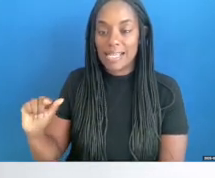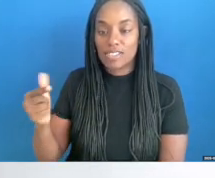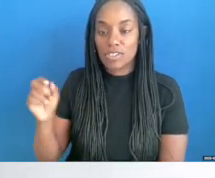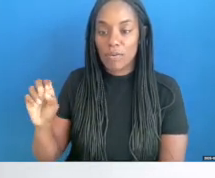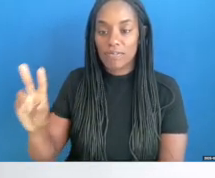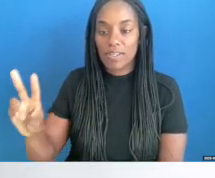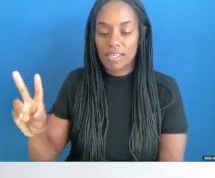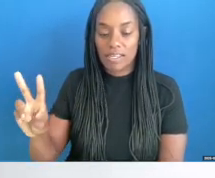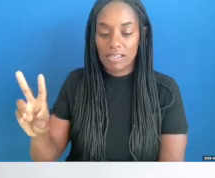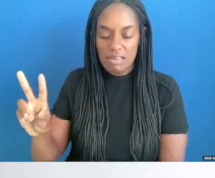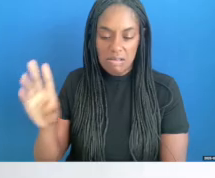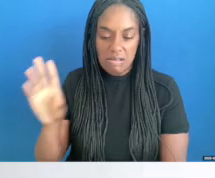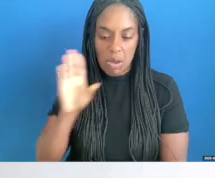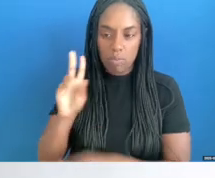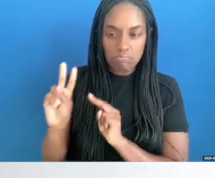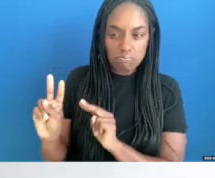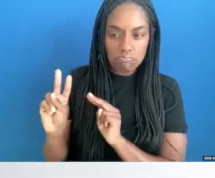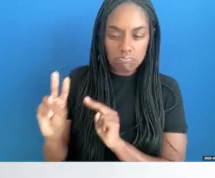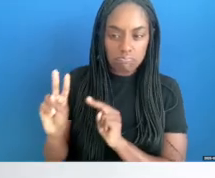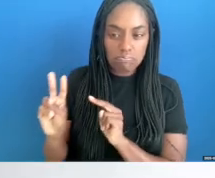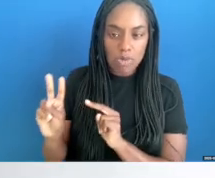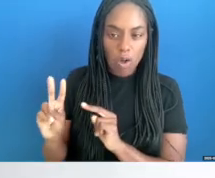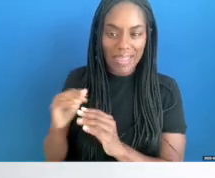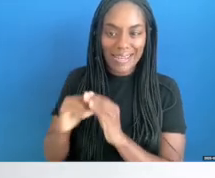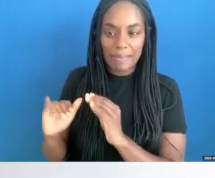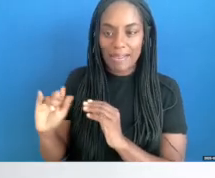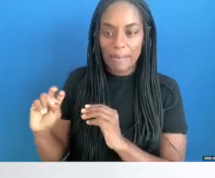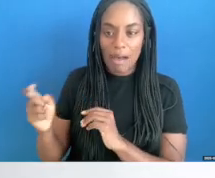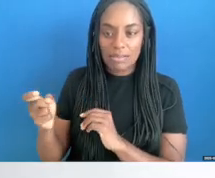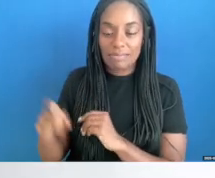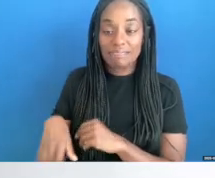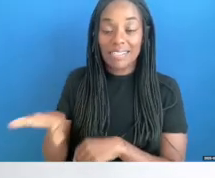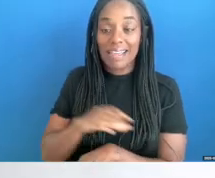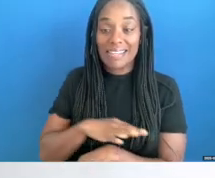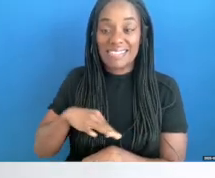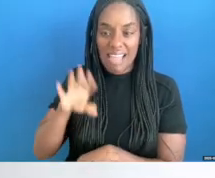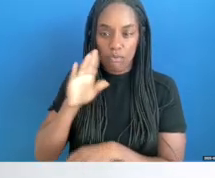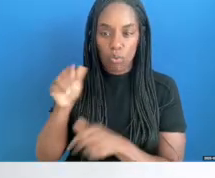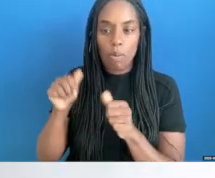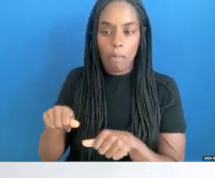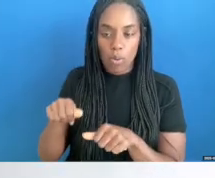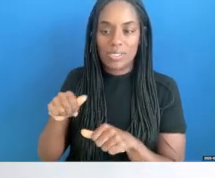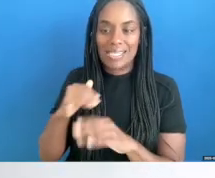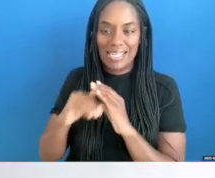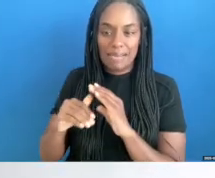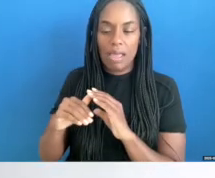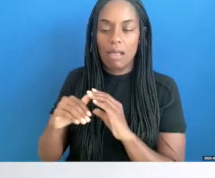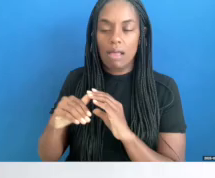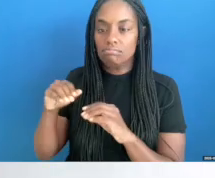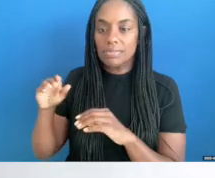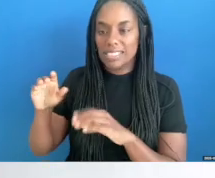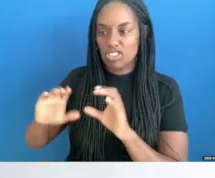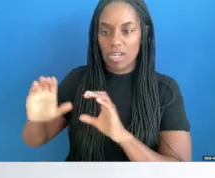cleantransportationincentive@arb.ca.gov, and we'll keep an eye on that inbox. Staff will drop the email address in the chat too.